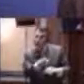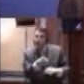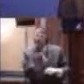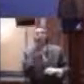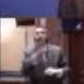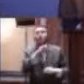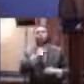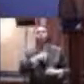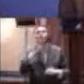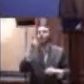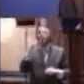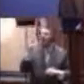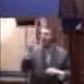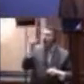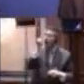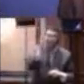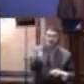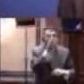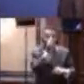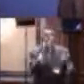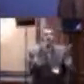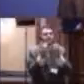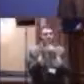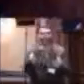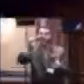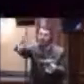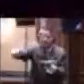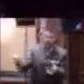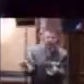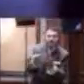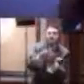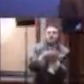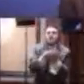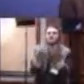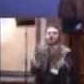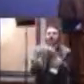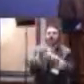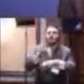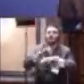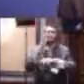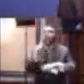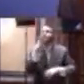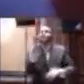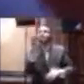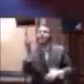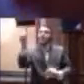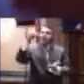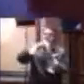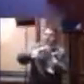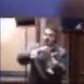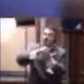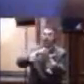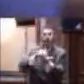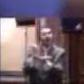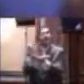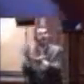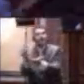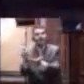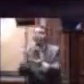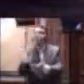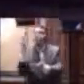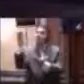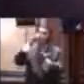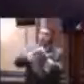and I mean the focus on the representation of youth and how can it be done, and also the move from online